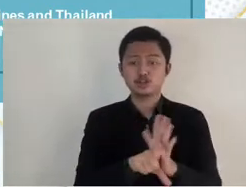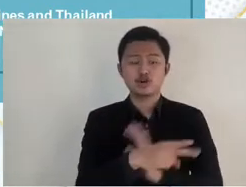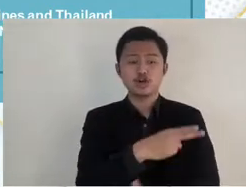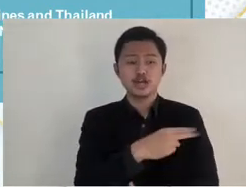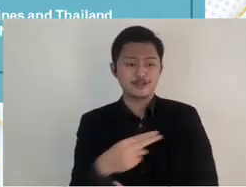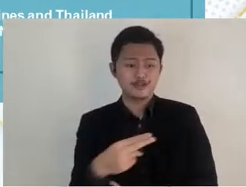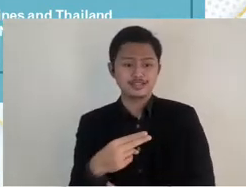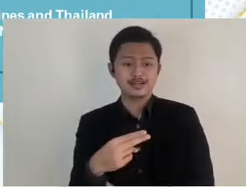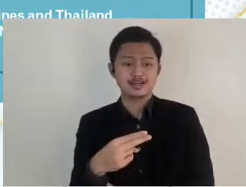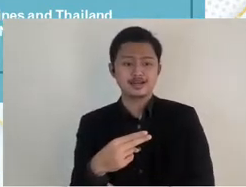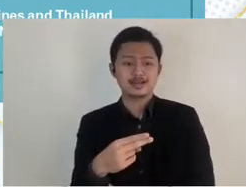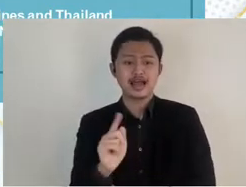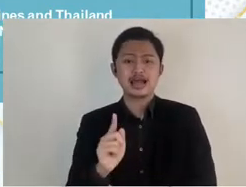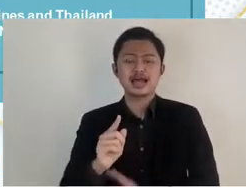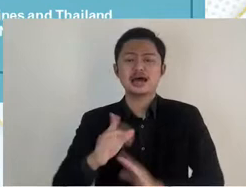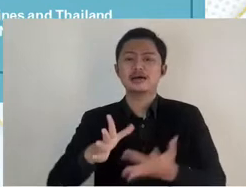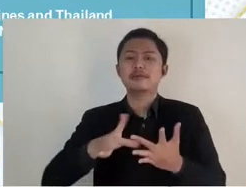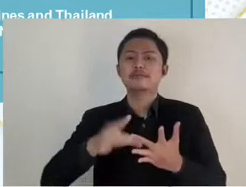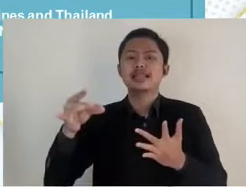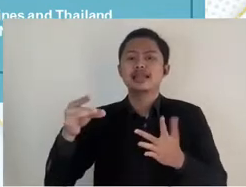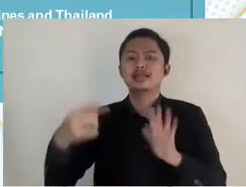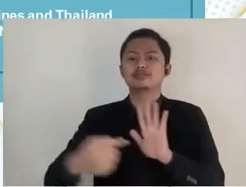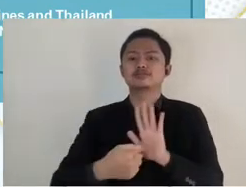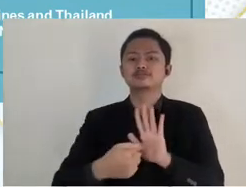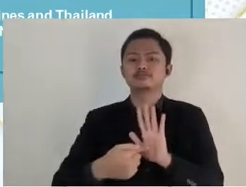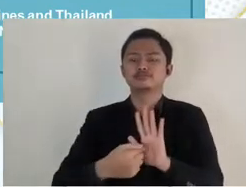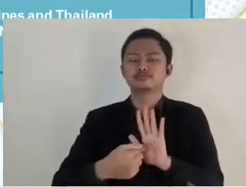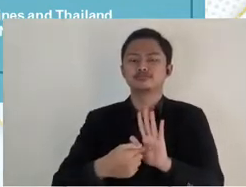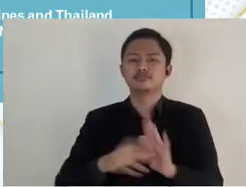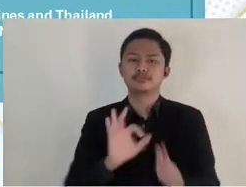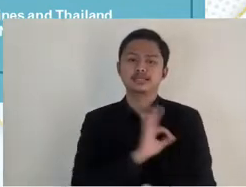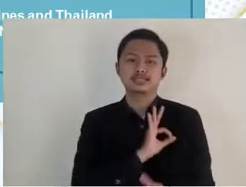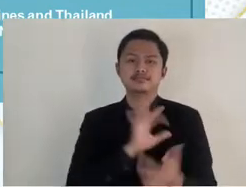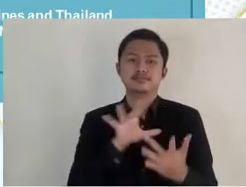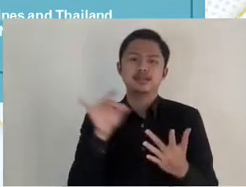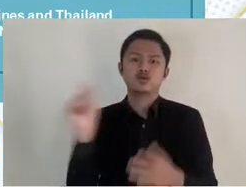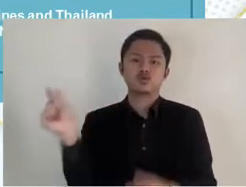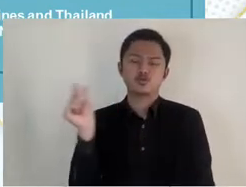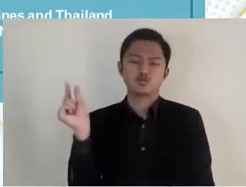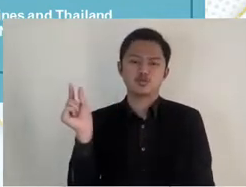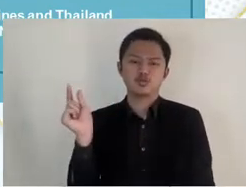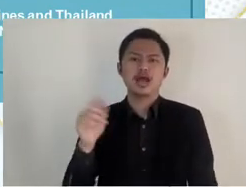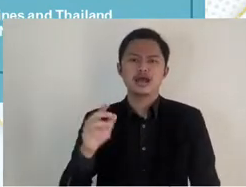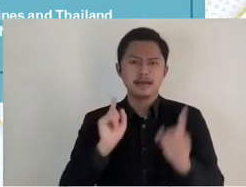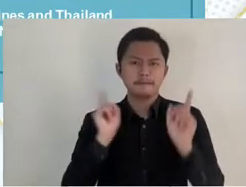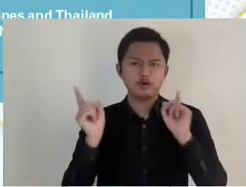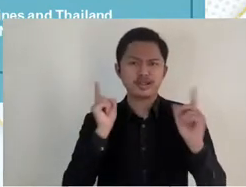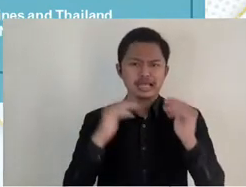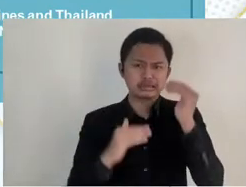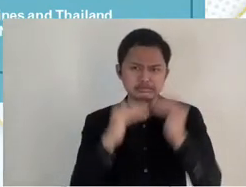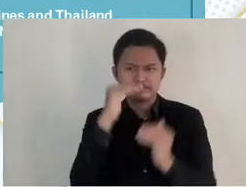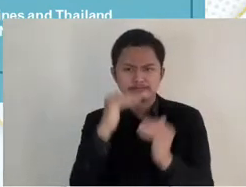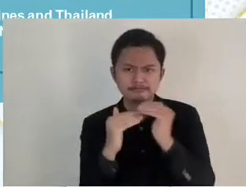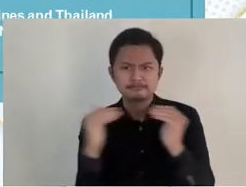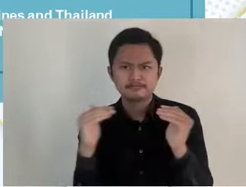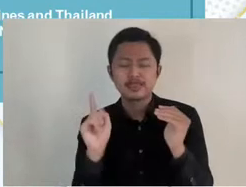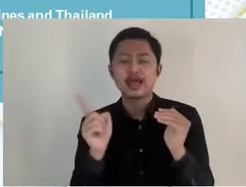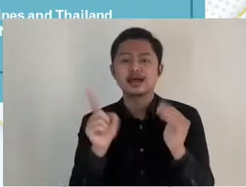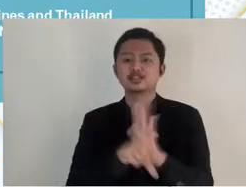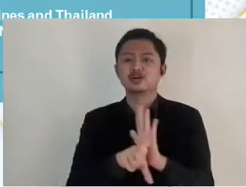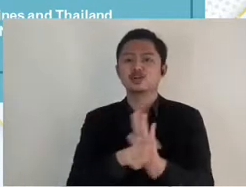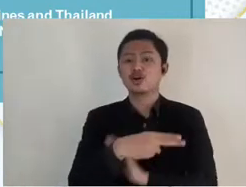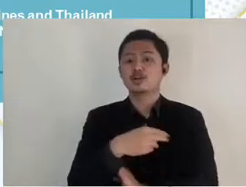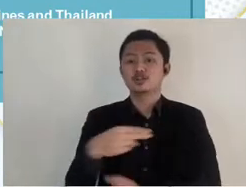having its election year. So again, there is that sort of political instability. And if you're looking into Indonesia right now,